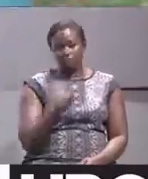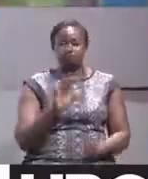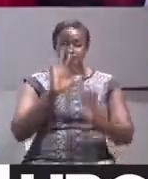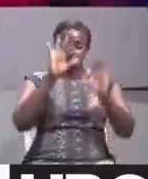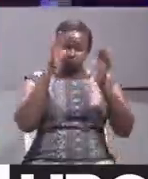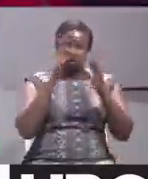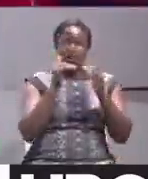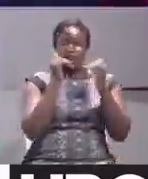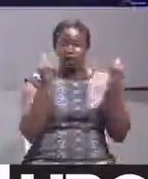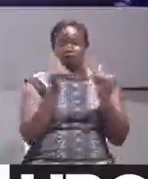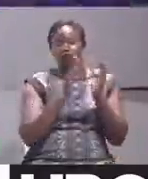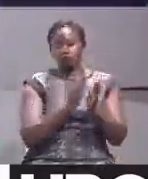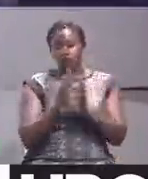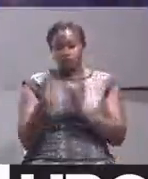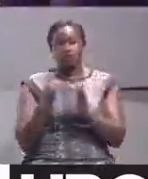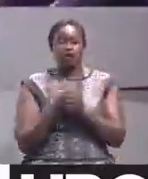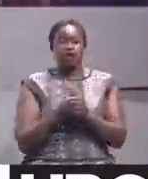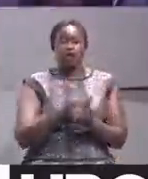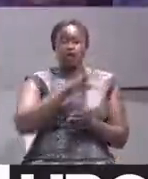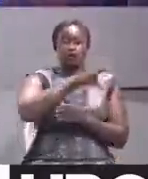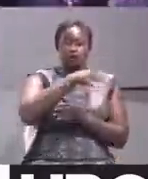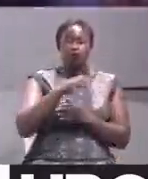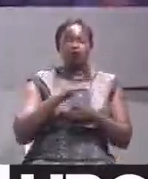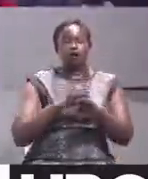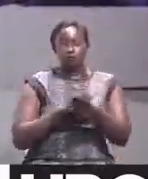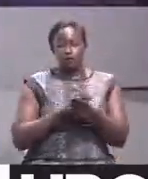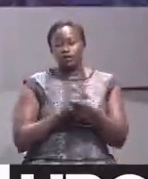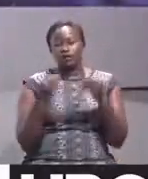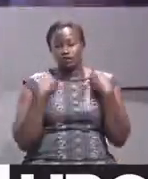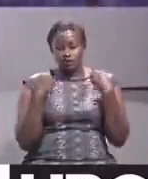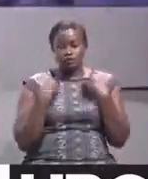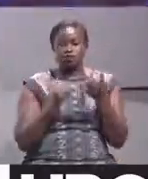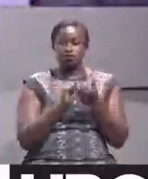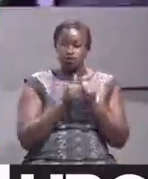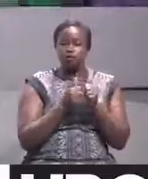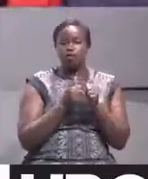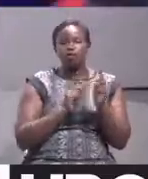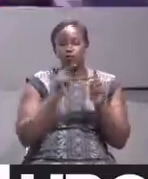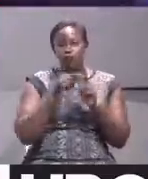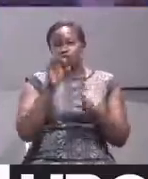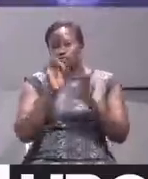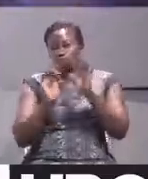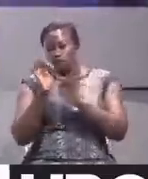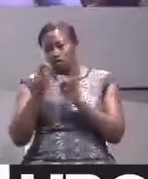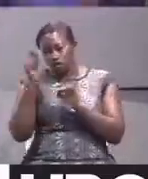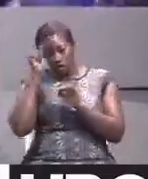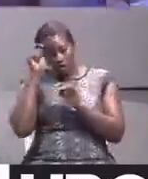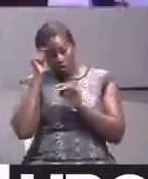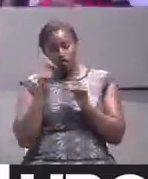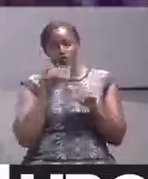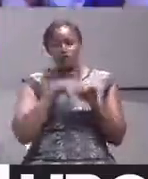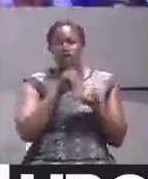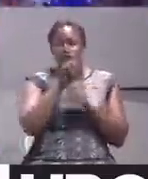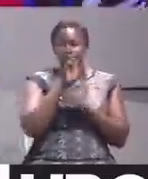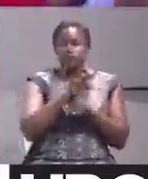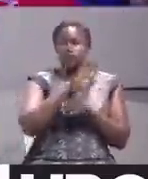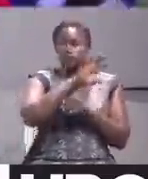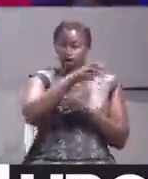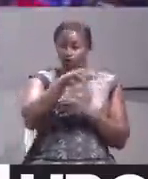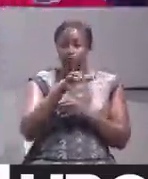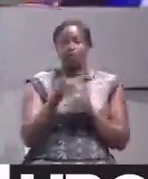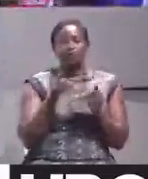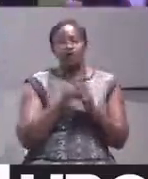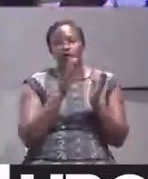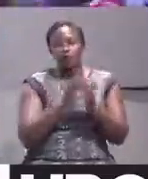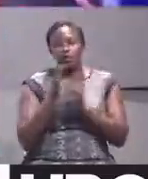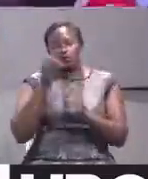levels. The Magombola Ga Buganda sports competition that aims at identifying talent at grassroots level is in the 18 counties and is planned to